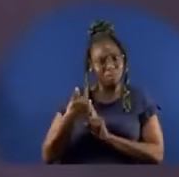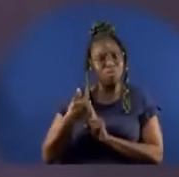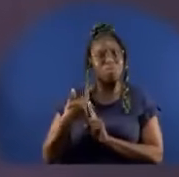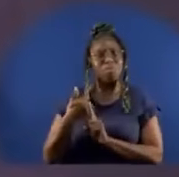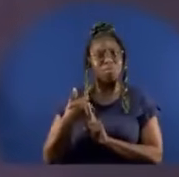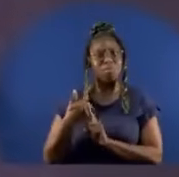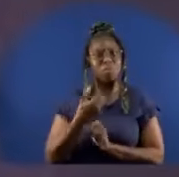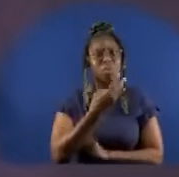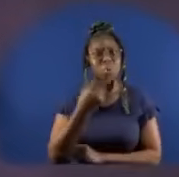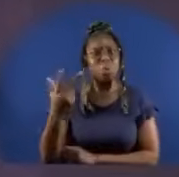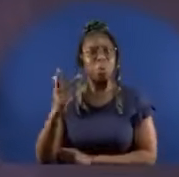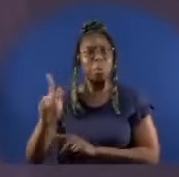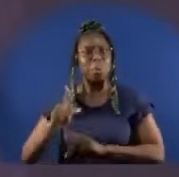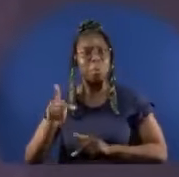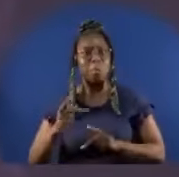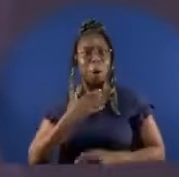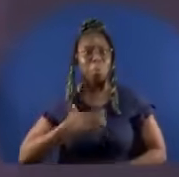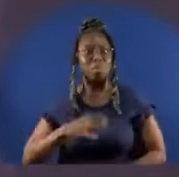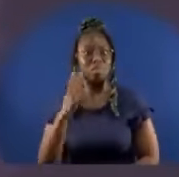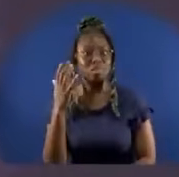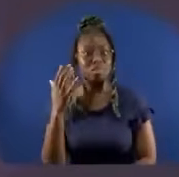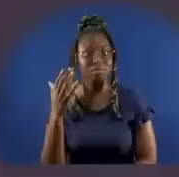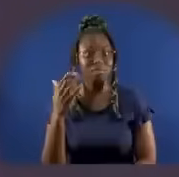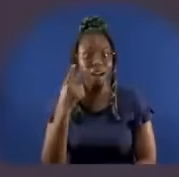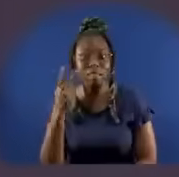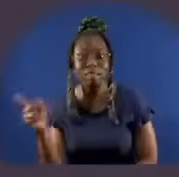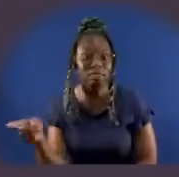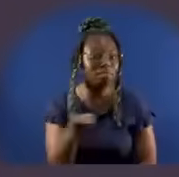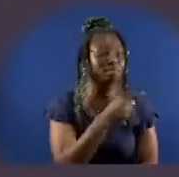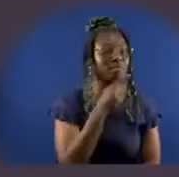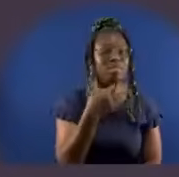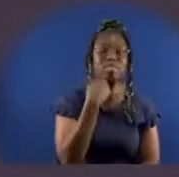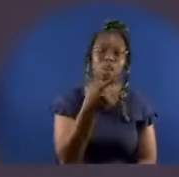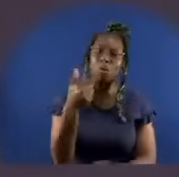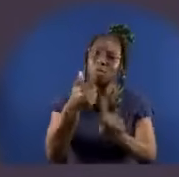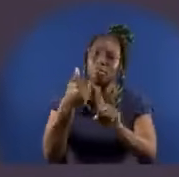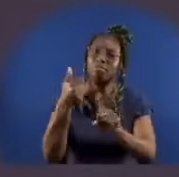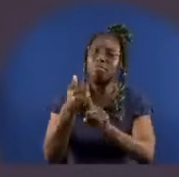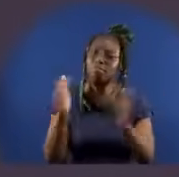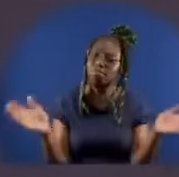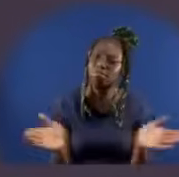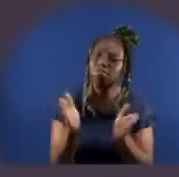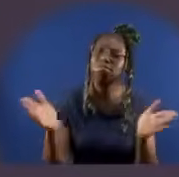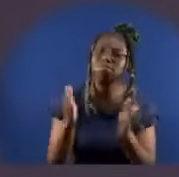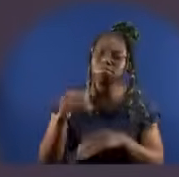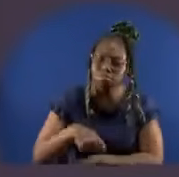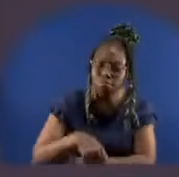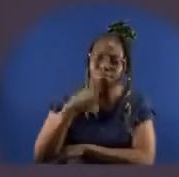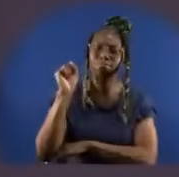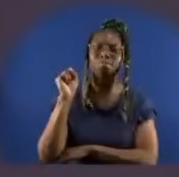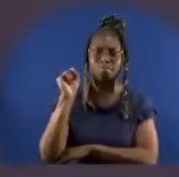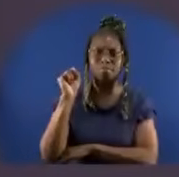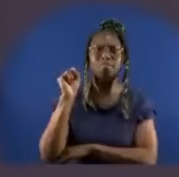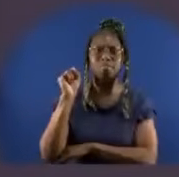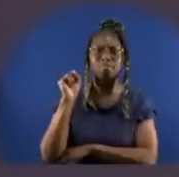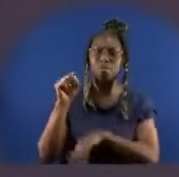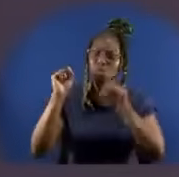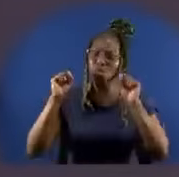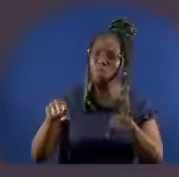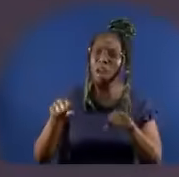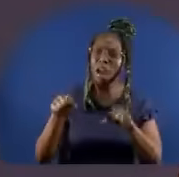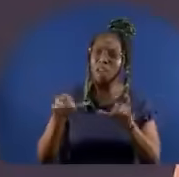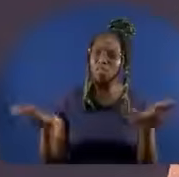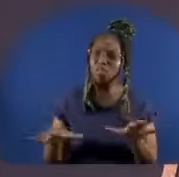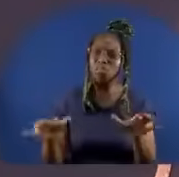people who knew how to talk to themselves. Tell yourself, get yourself together. Tell yourself to lift up your head. Tell yourself you can do better than